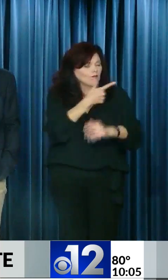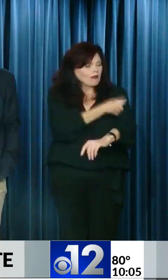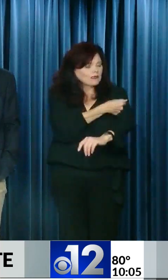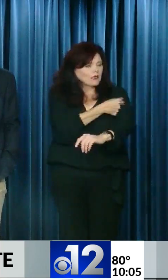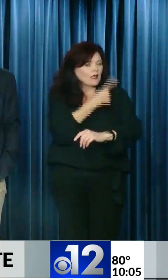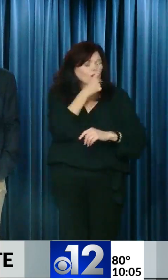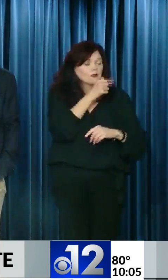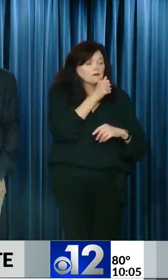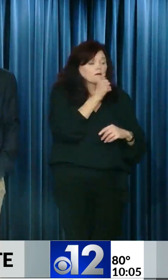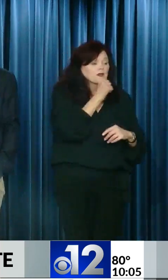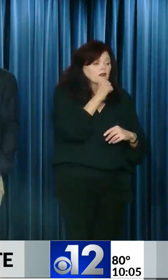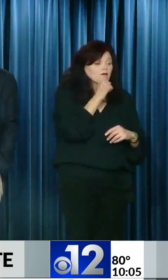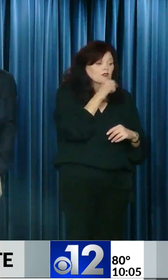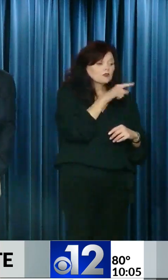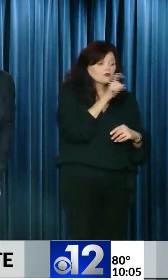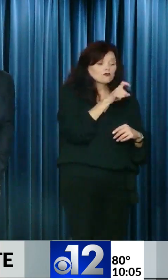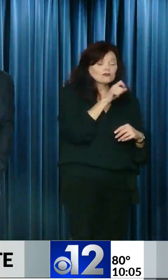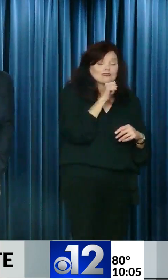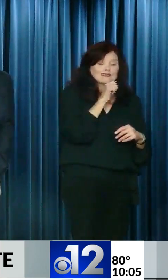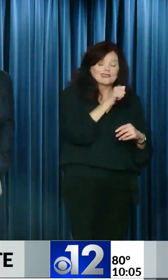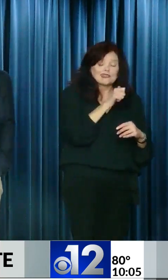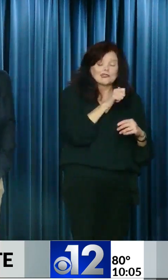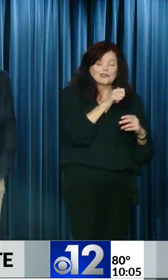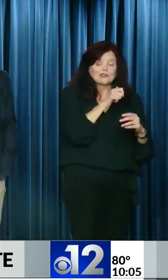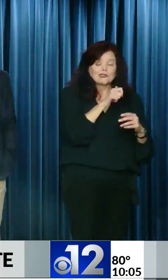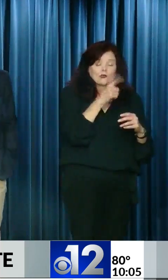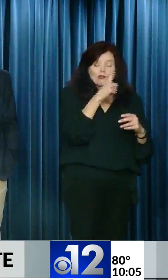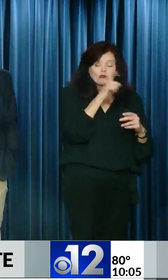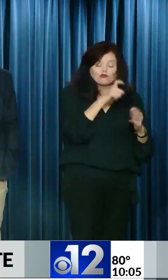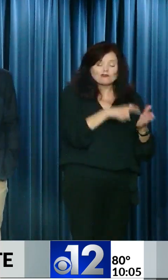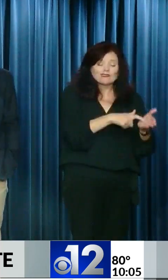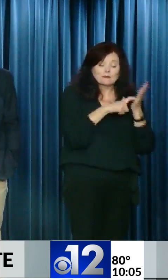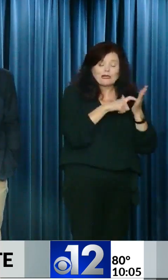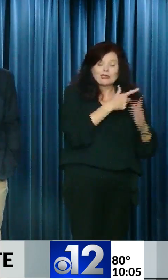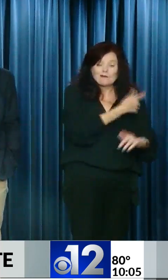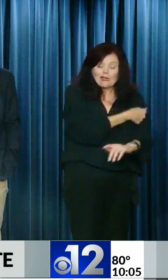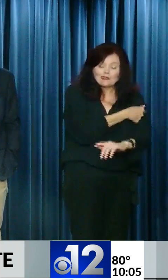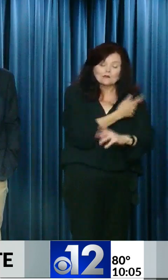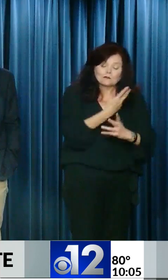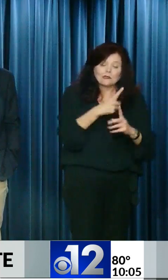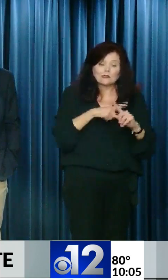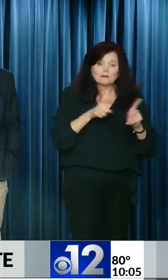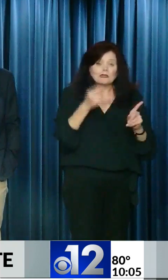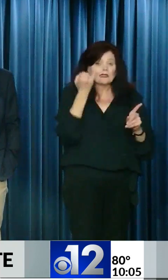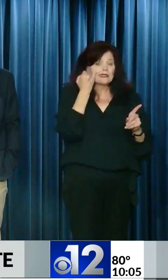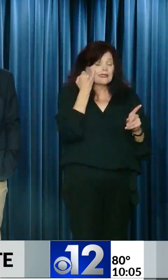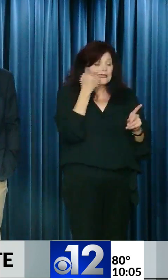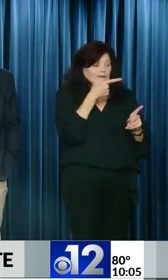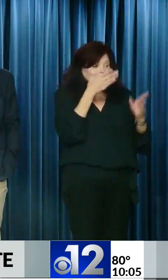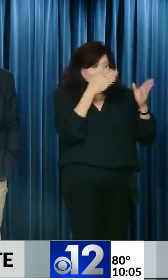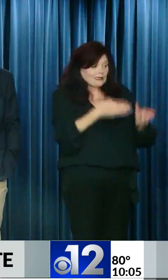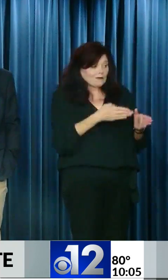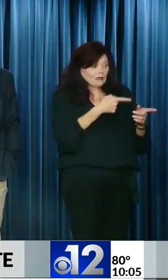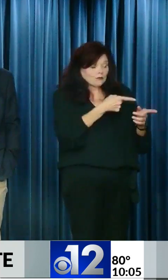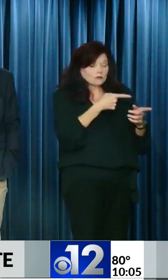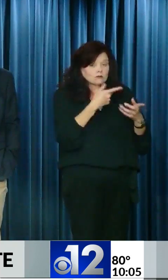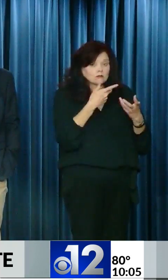think private sector entities should mandate vaccines. But if an individual